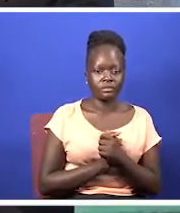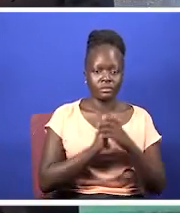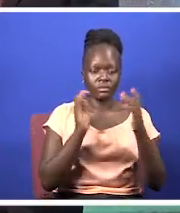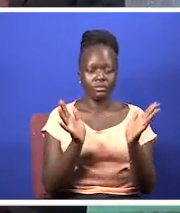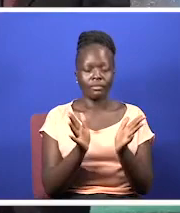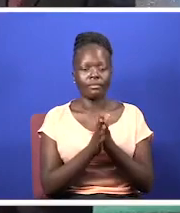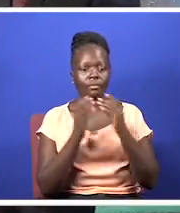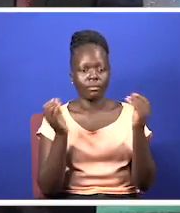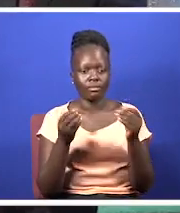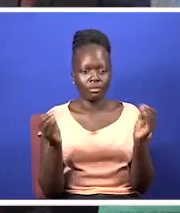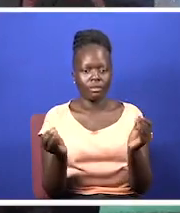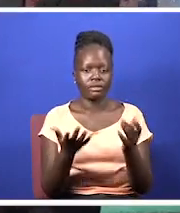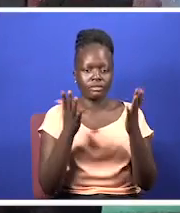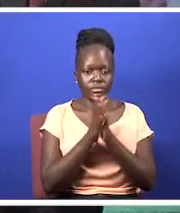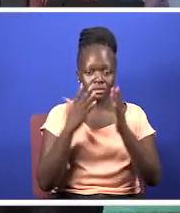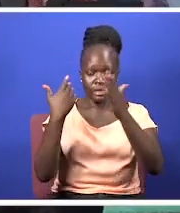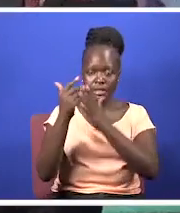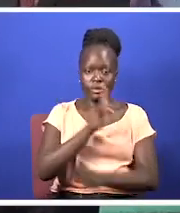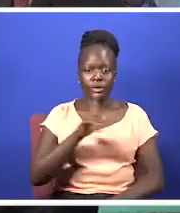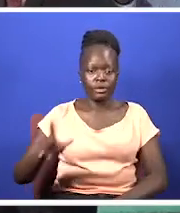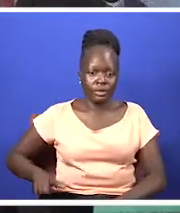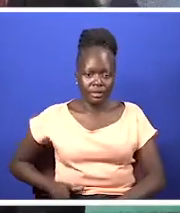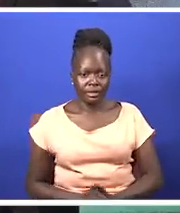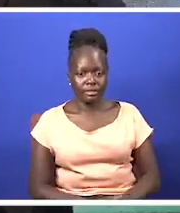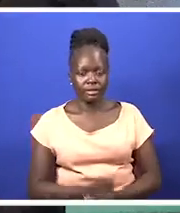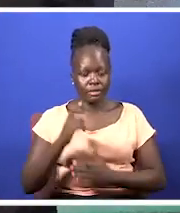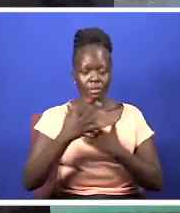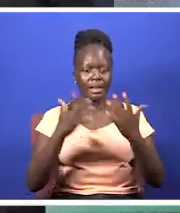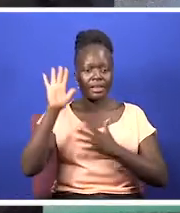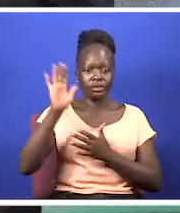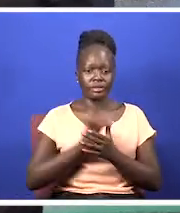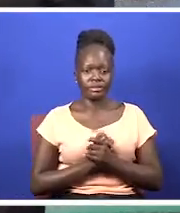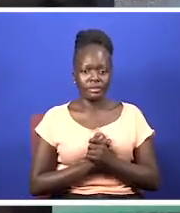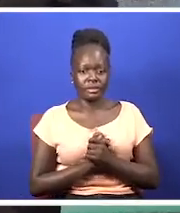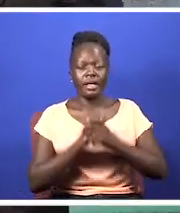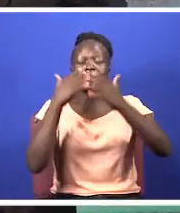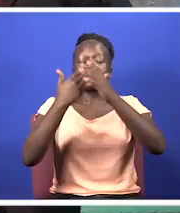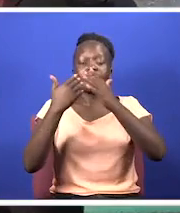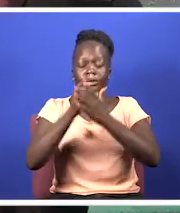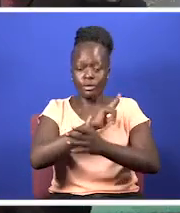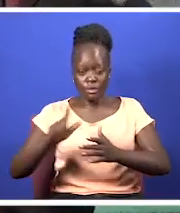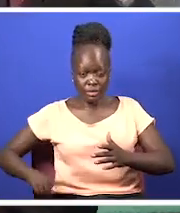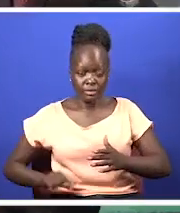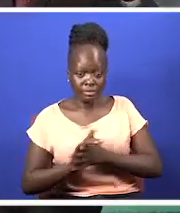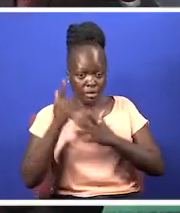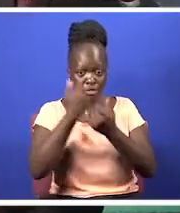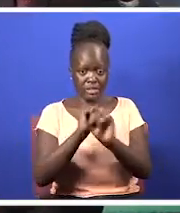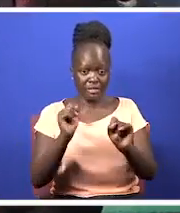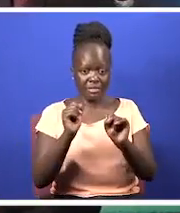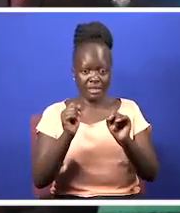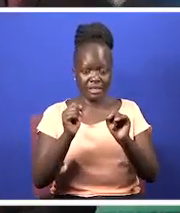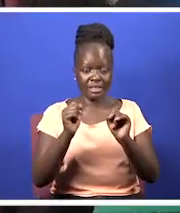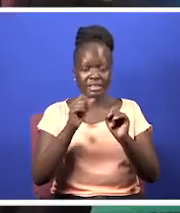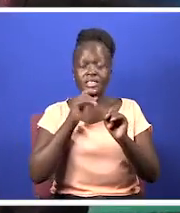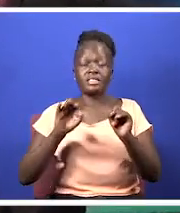snow. Hallelujah. Thank you, Lord. Thank you for the blood. And thank you, Lord, for sending your